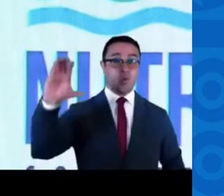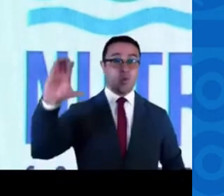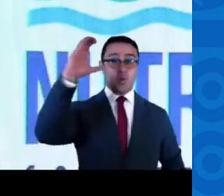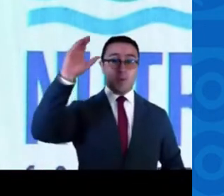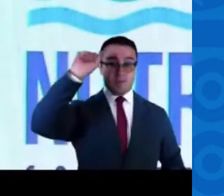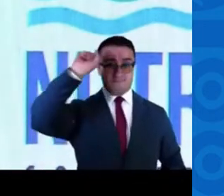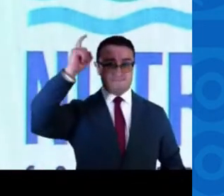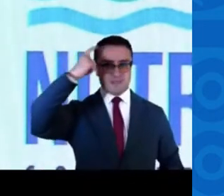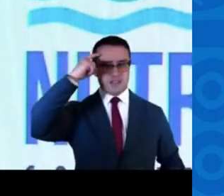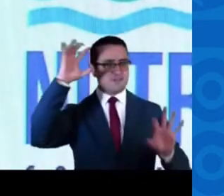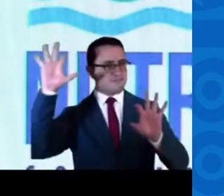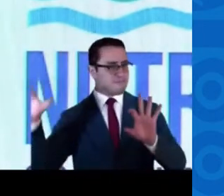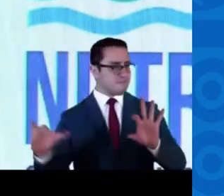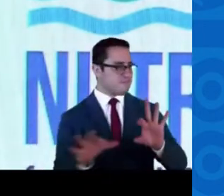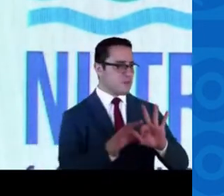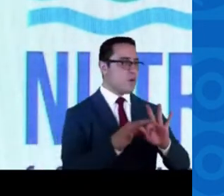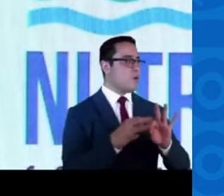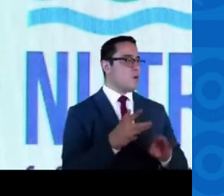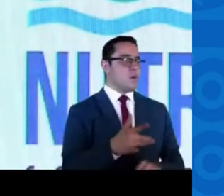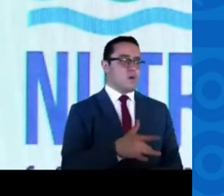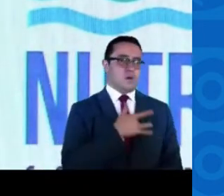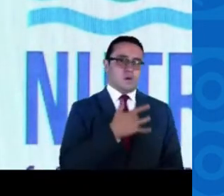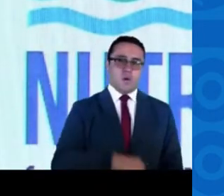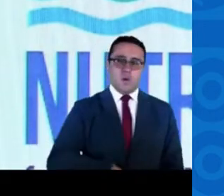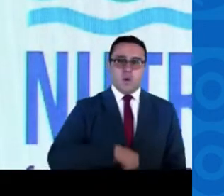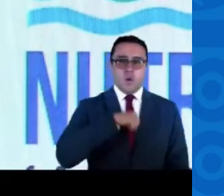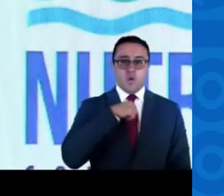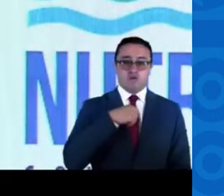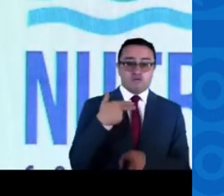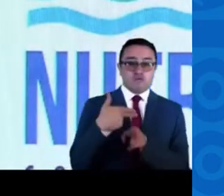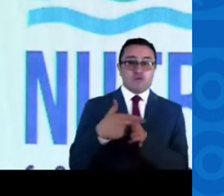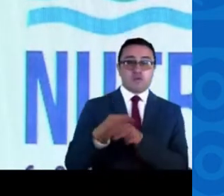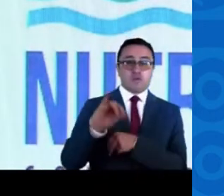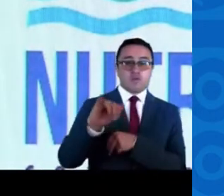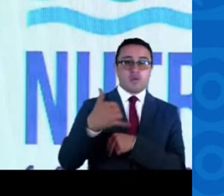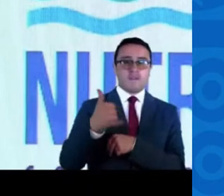the government of Colombia the pride of officially